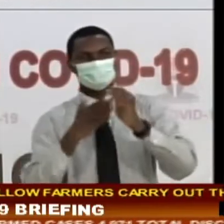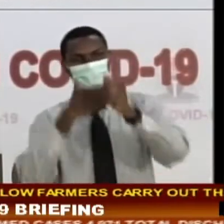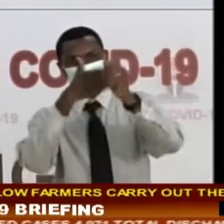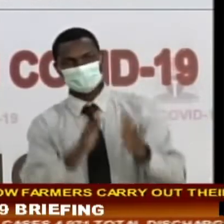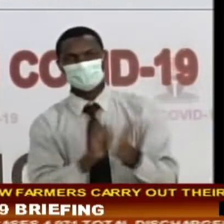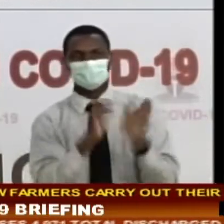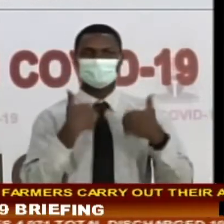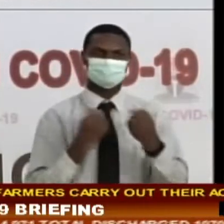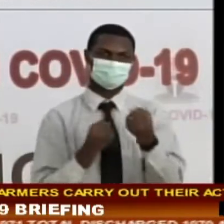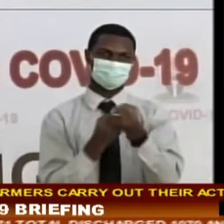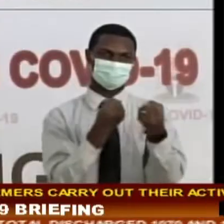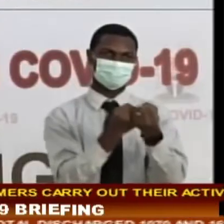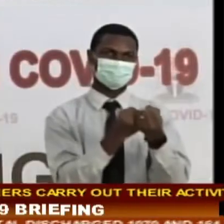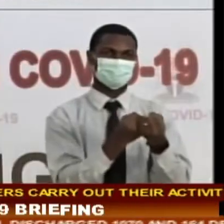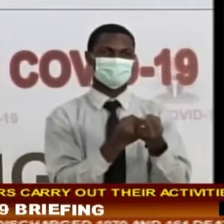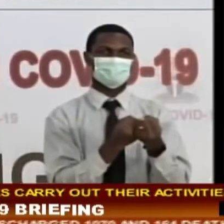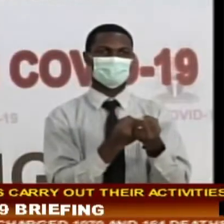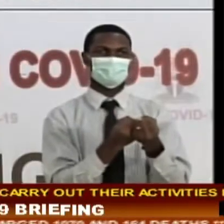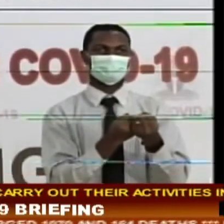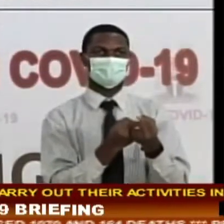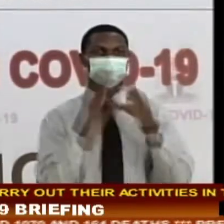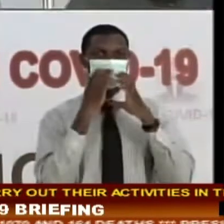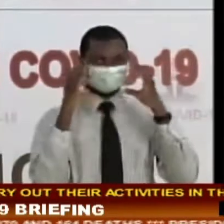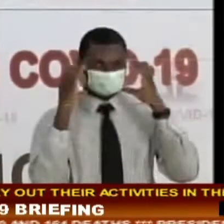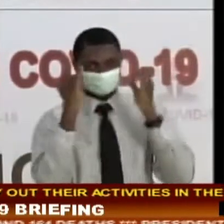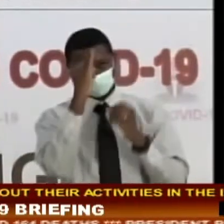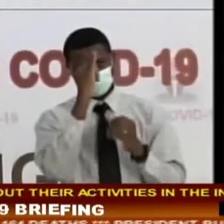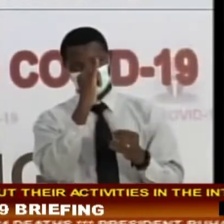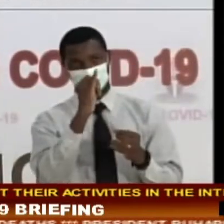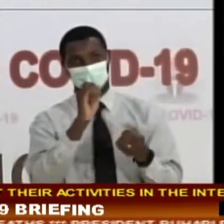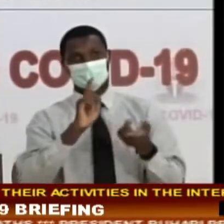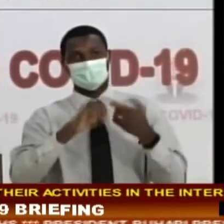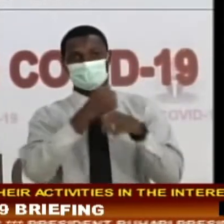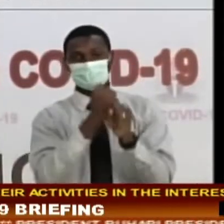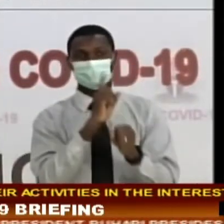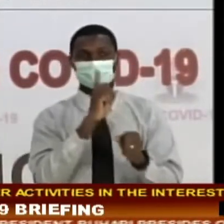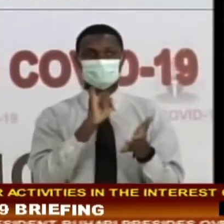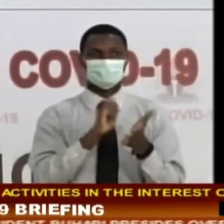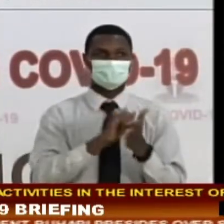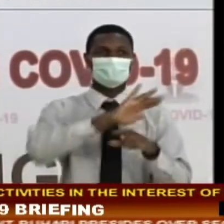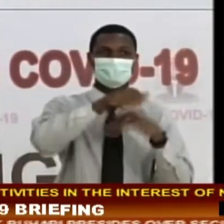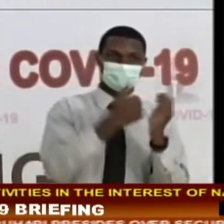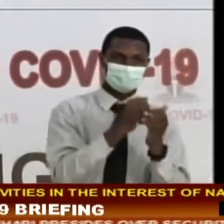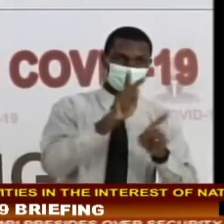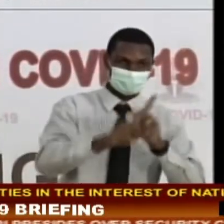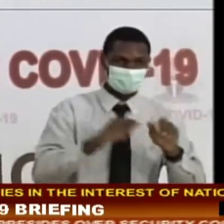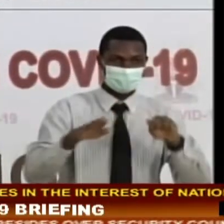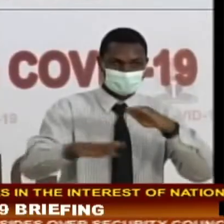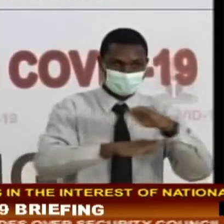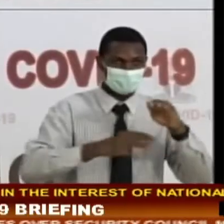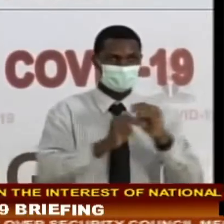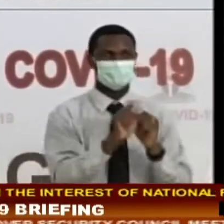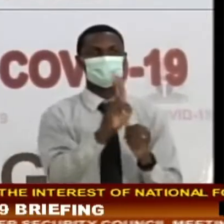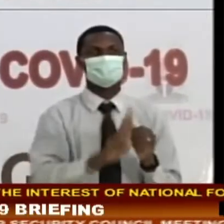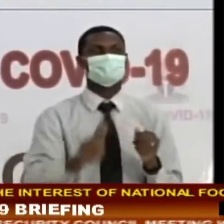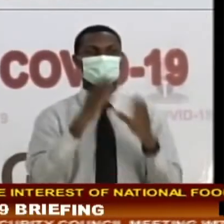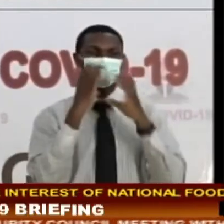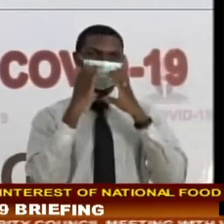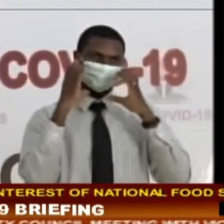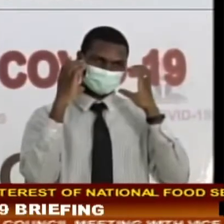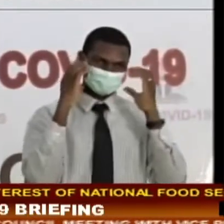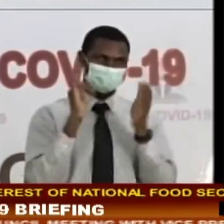supported the masquare initiative by uring that their subjects use Mas as a minimum